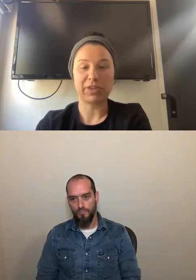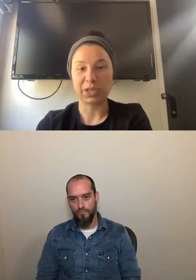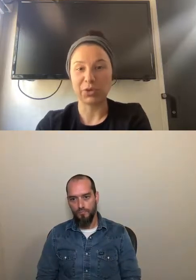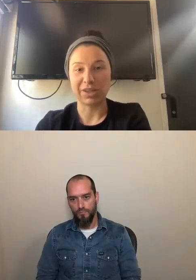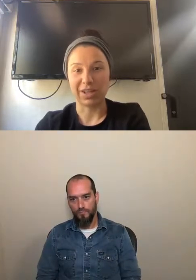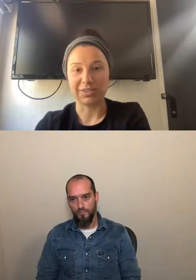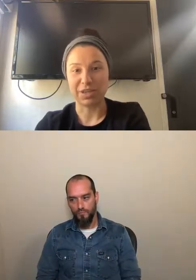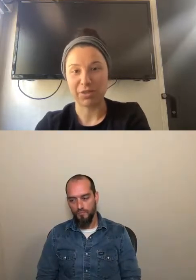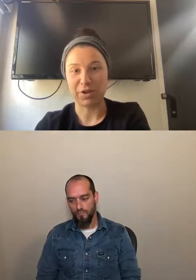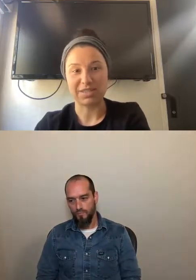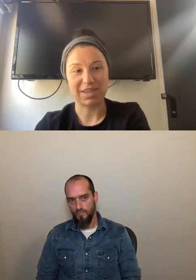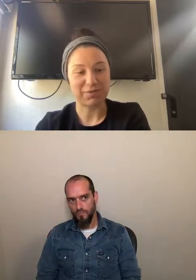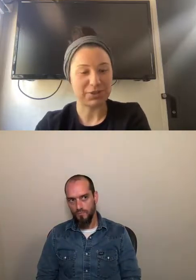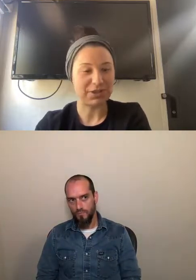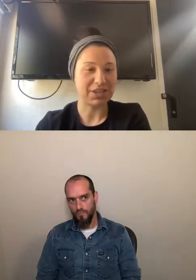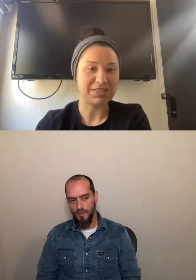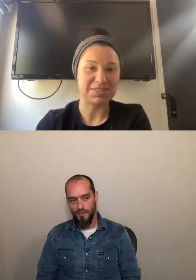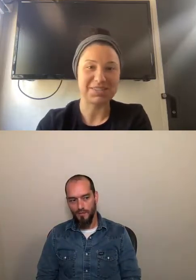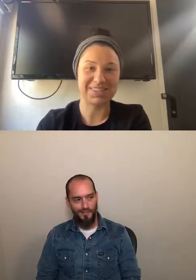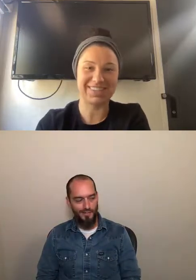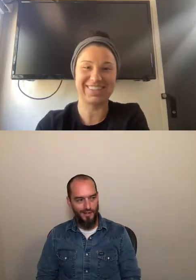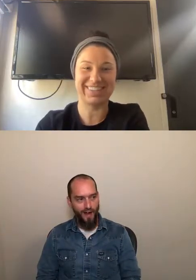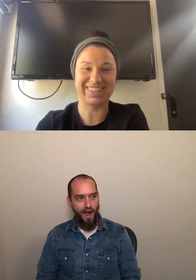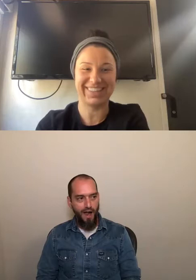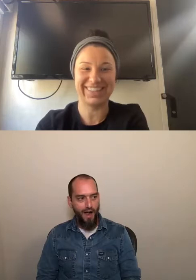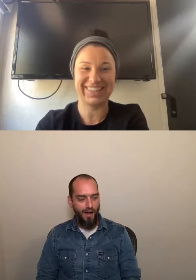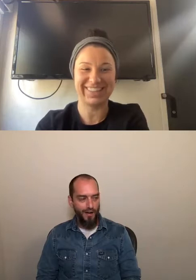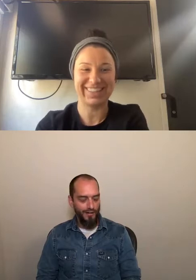I have a feeling you get a lot of death threats after your cases.